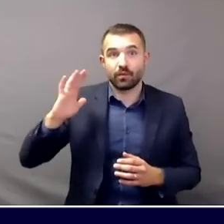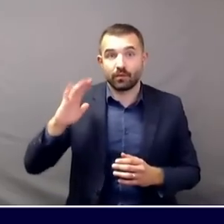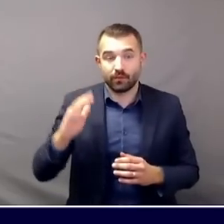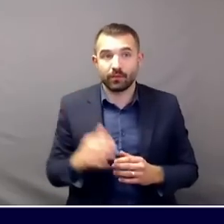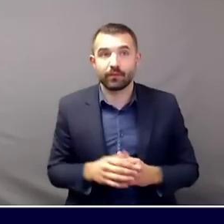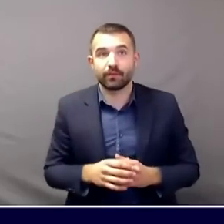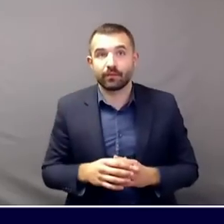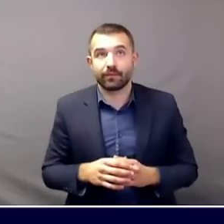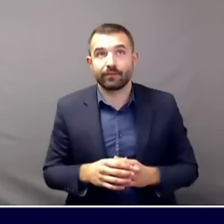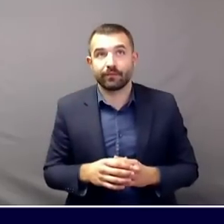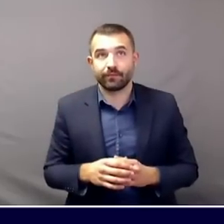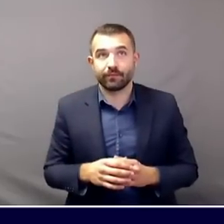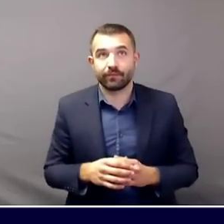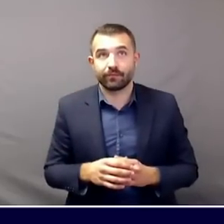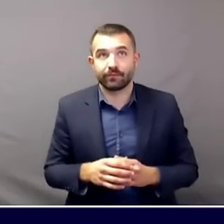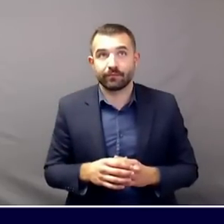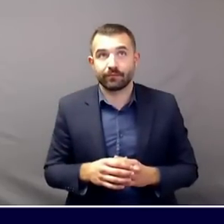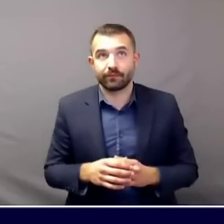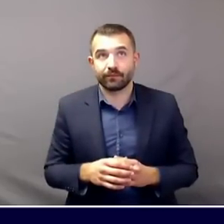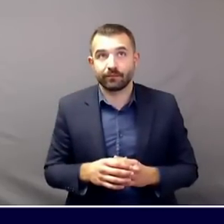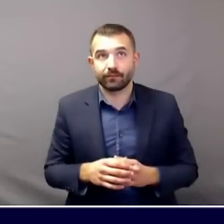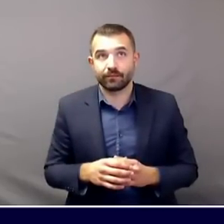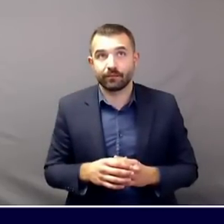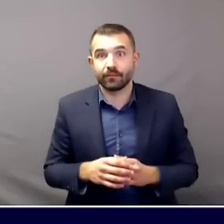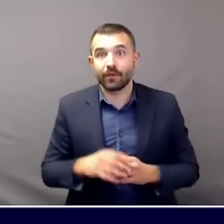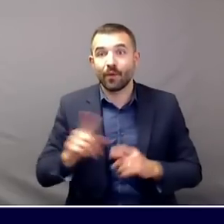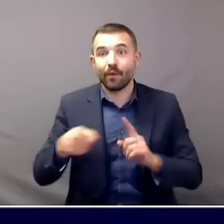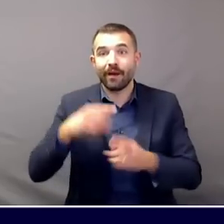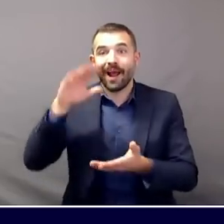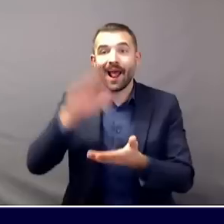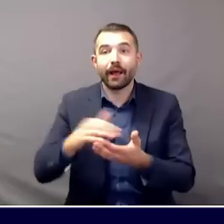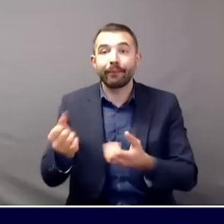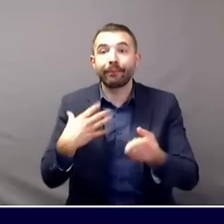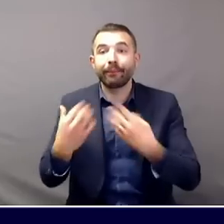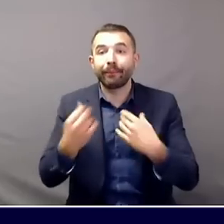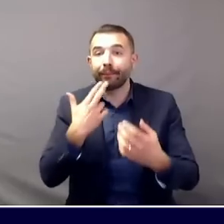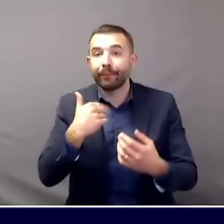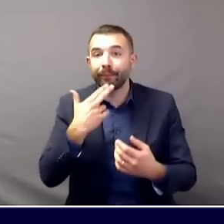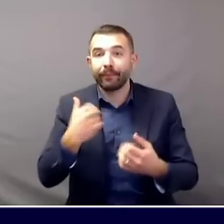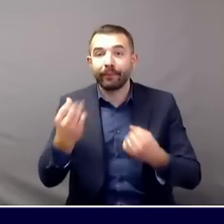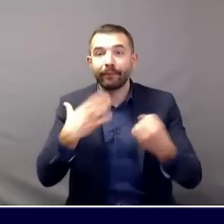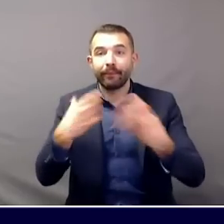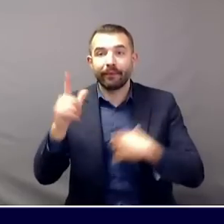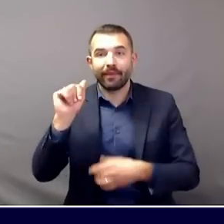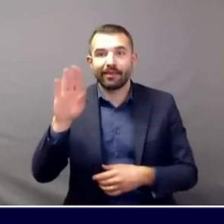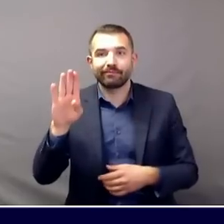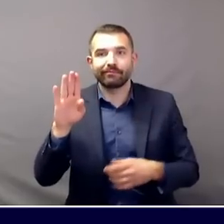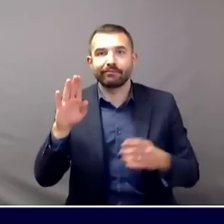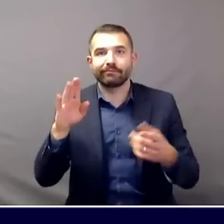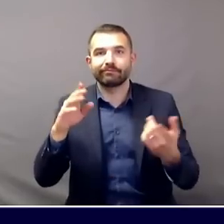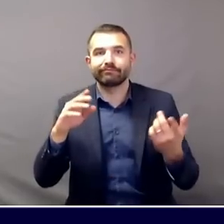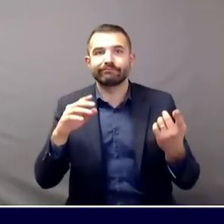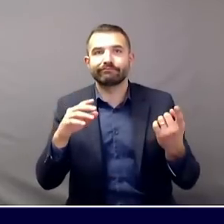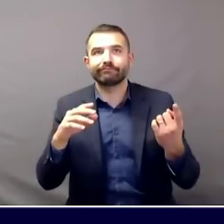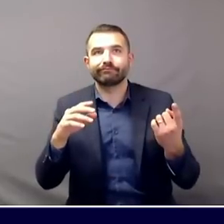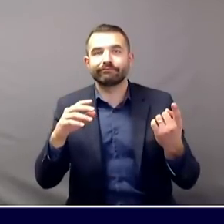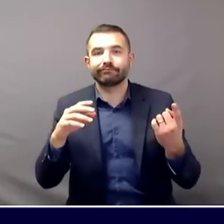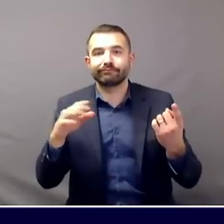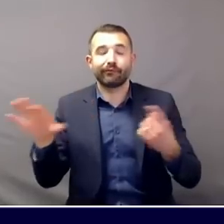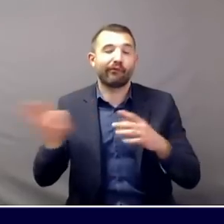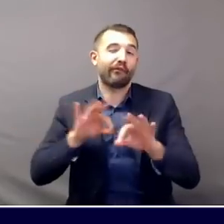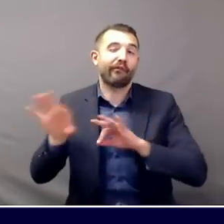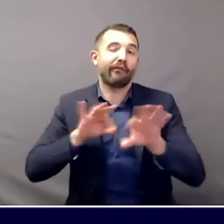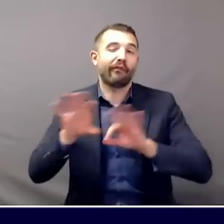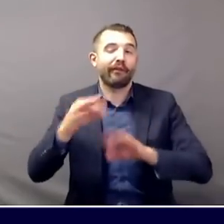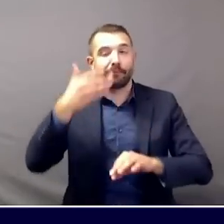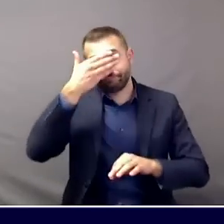of cases that we have now, we did open our lab to the surveillance testing that's required of